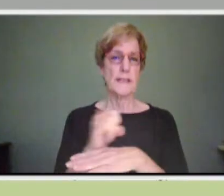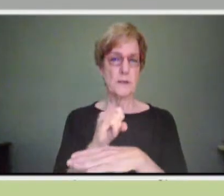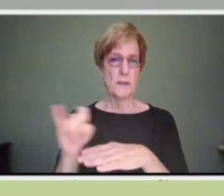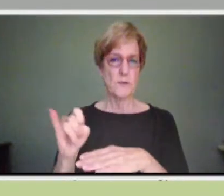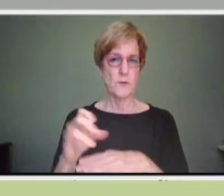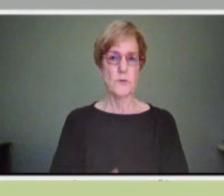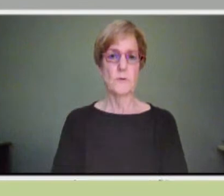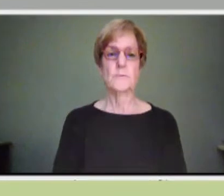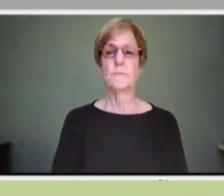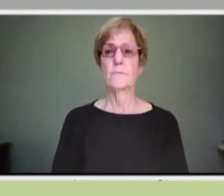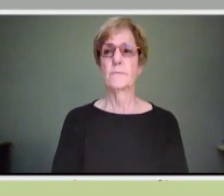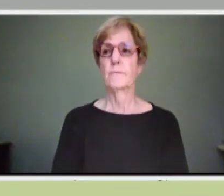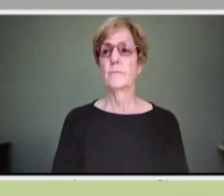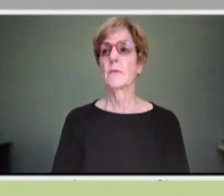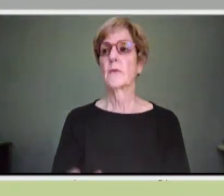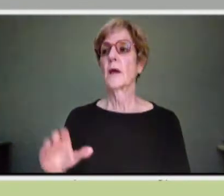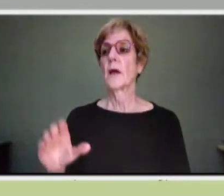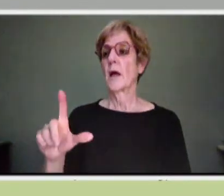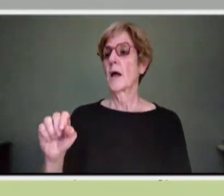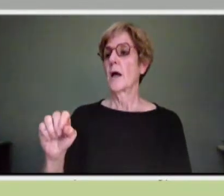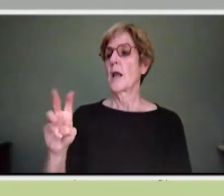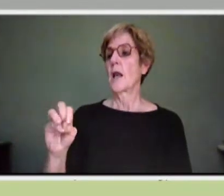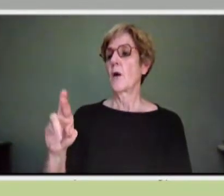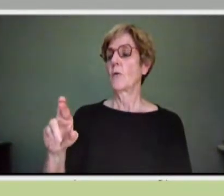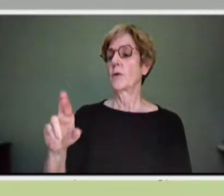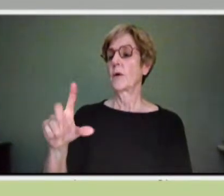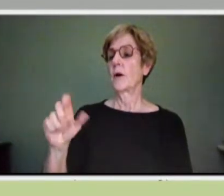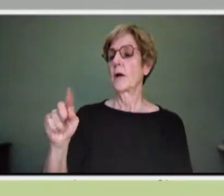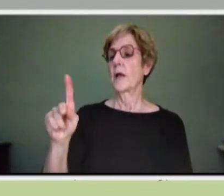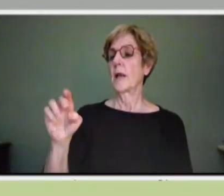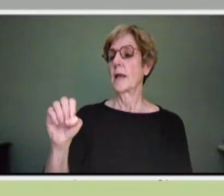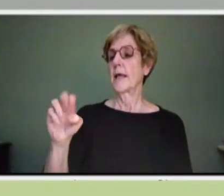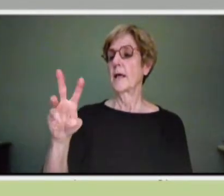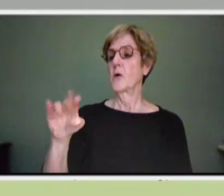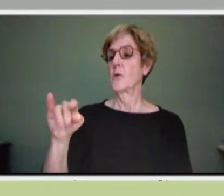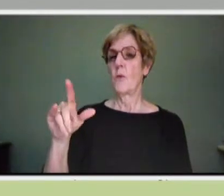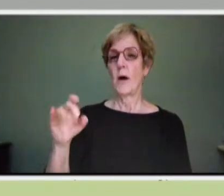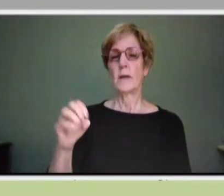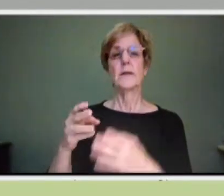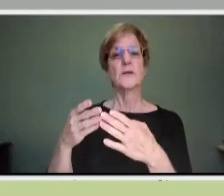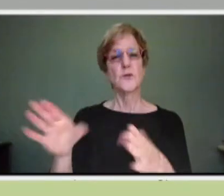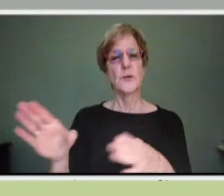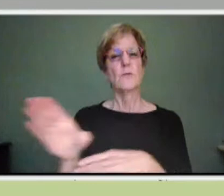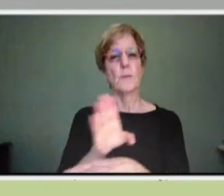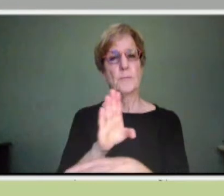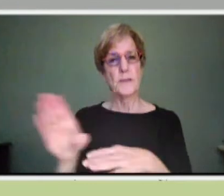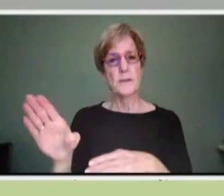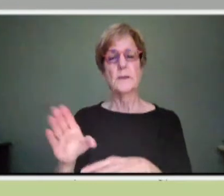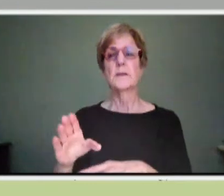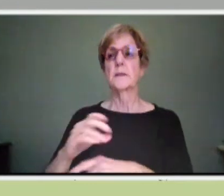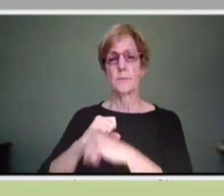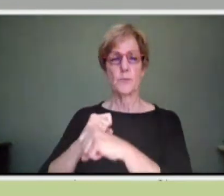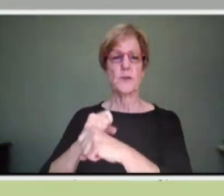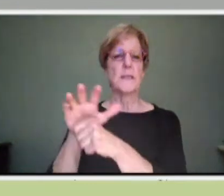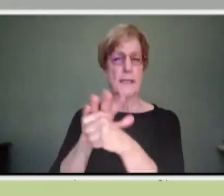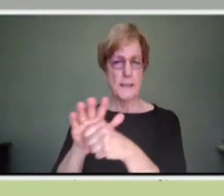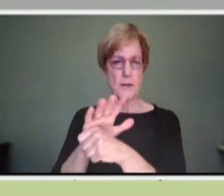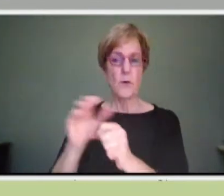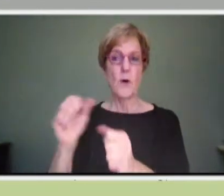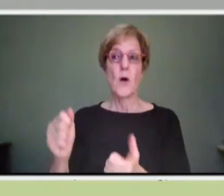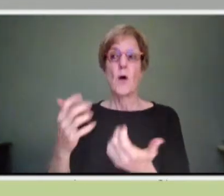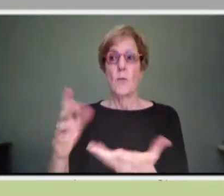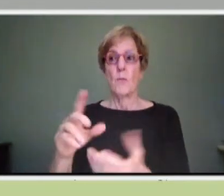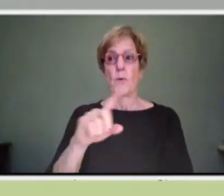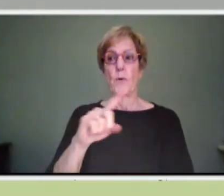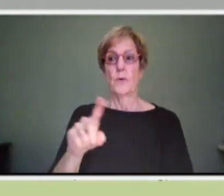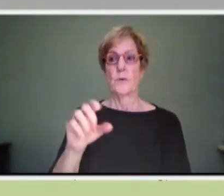with Lower Lake Wiley protected area. B2, general business, Lower Lake Wiley protected area. The proposed